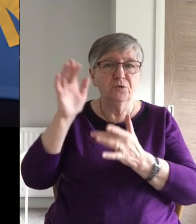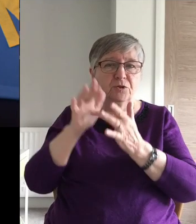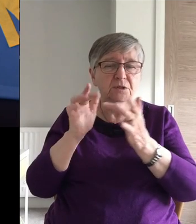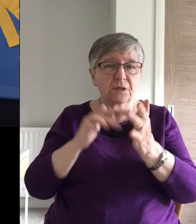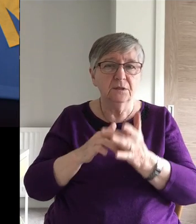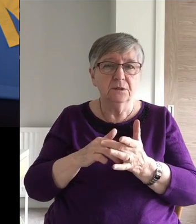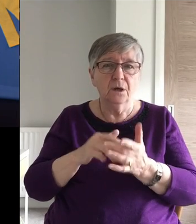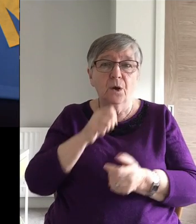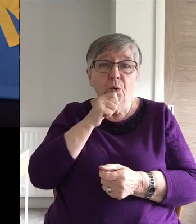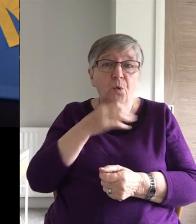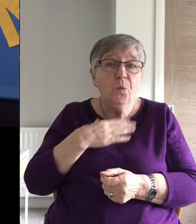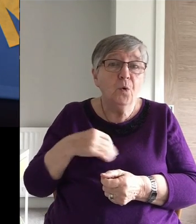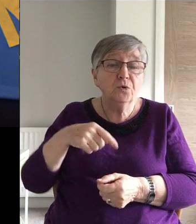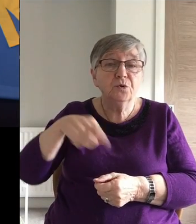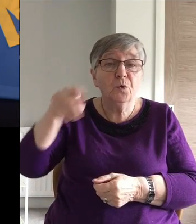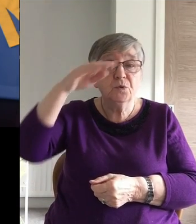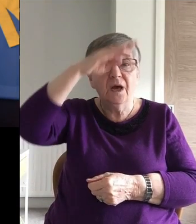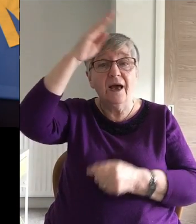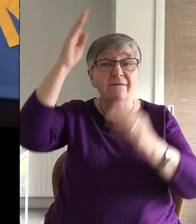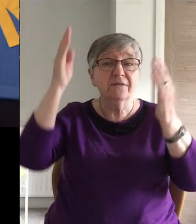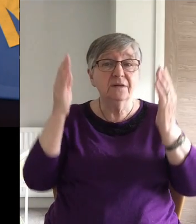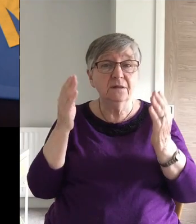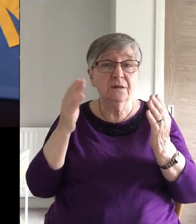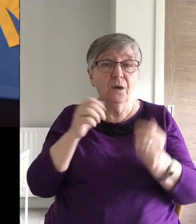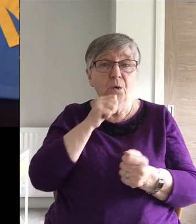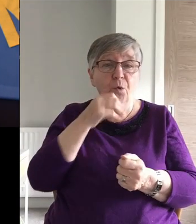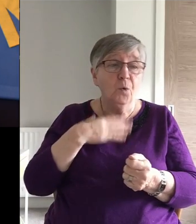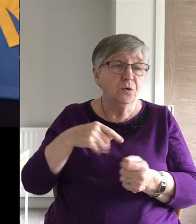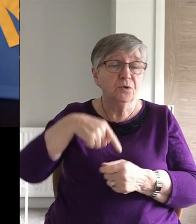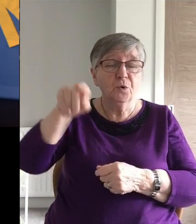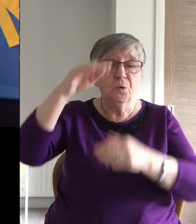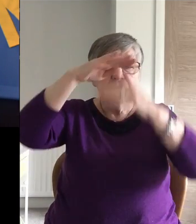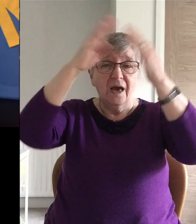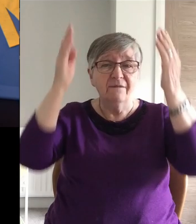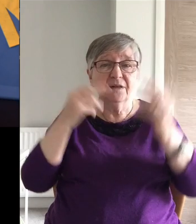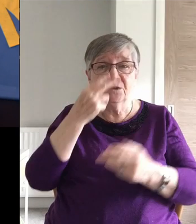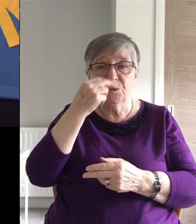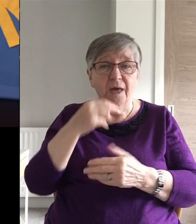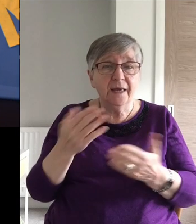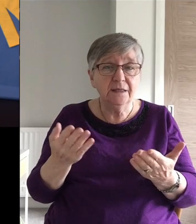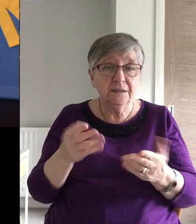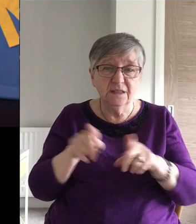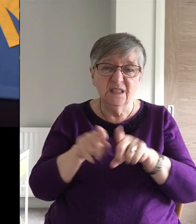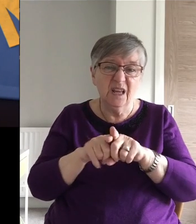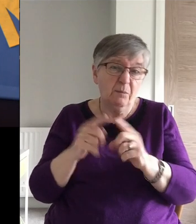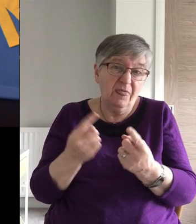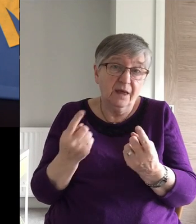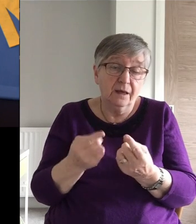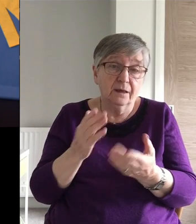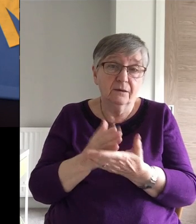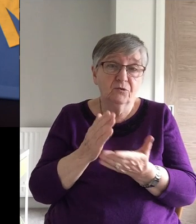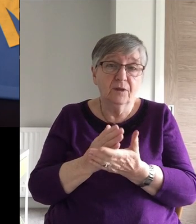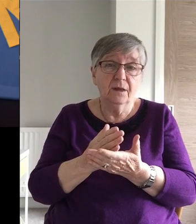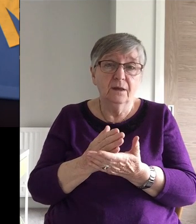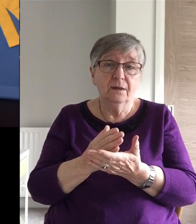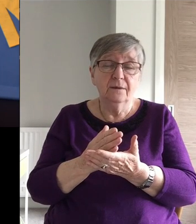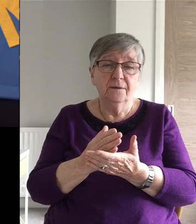And just like the who wants to go to heaven and who wants to go to heaven tonight questions,